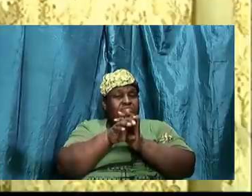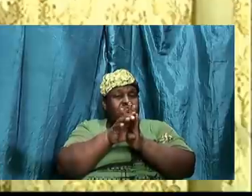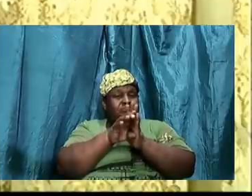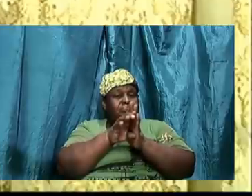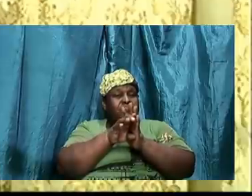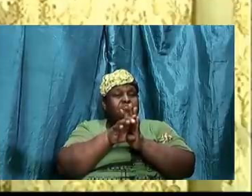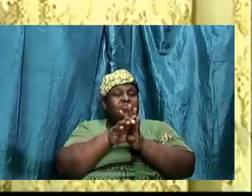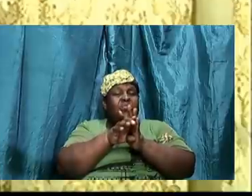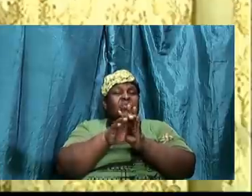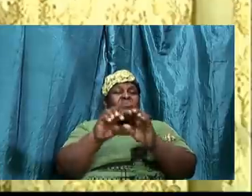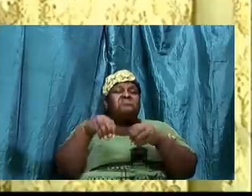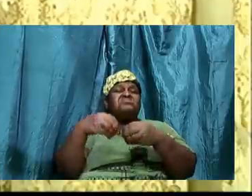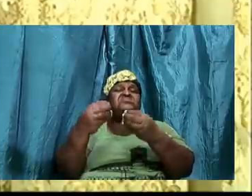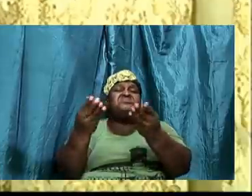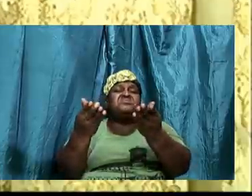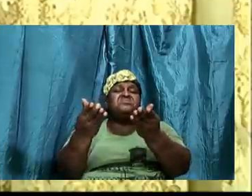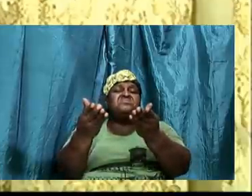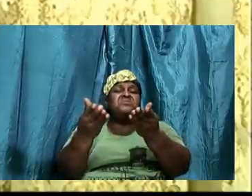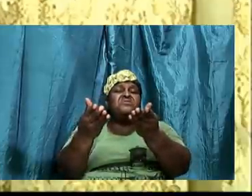that was given